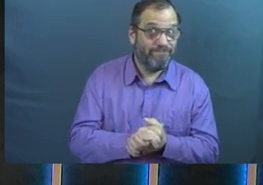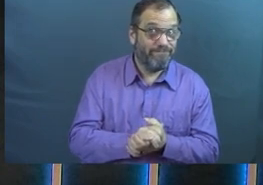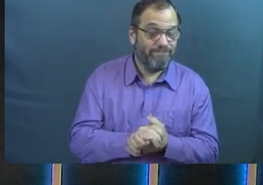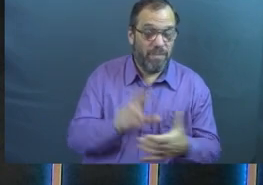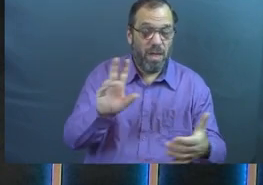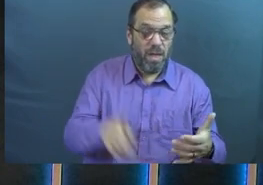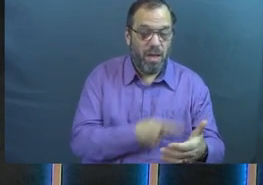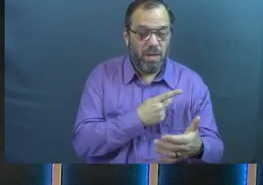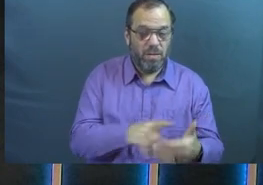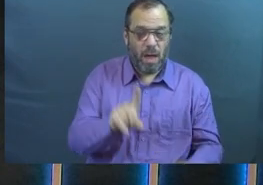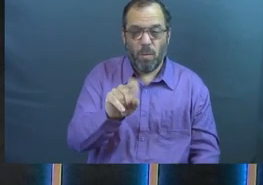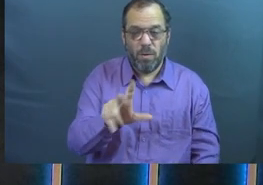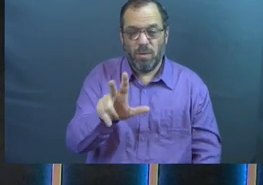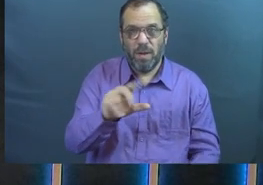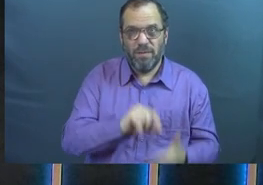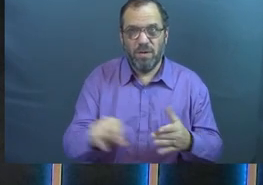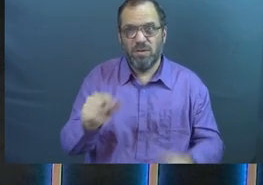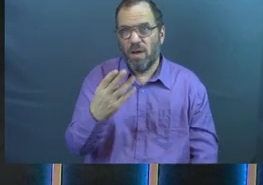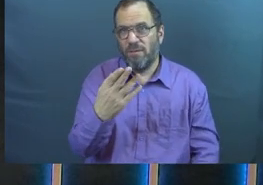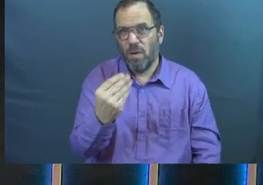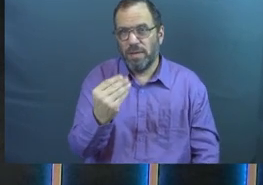Psalm 103, verse 14.